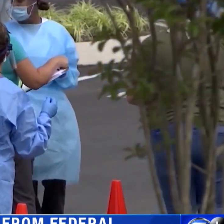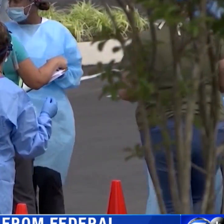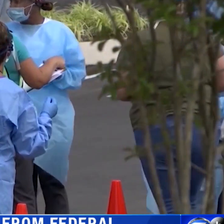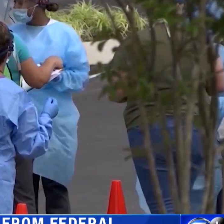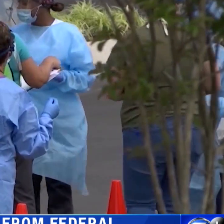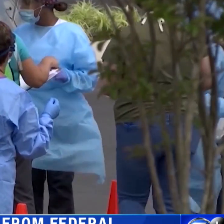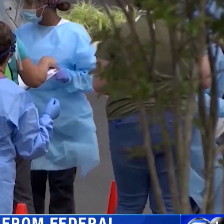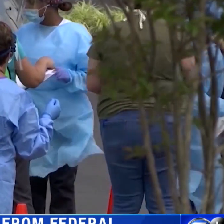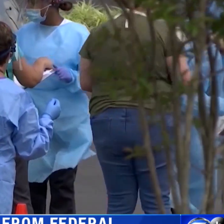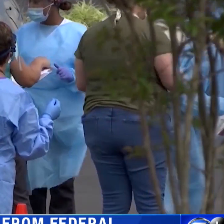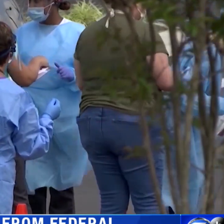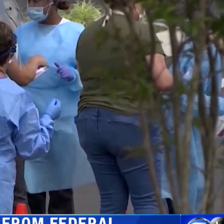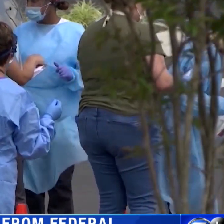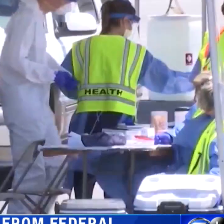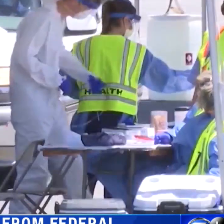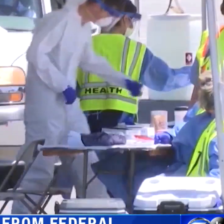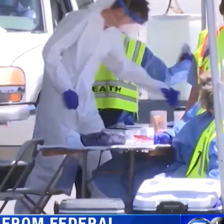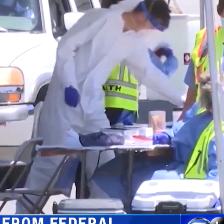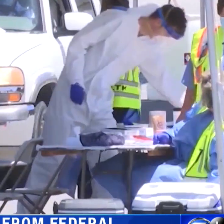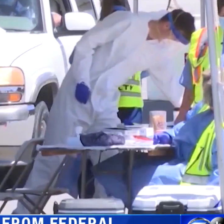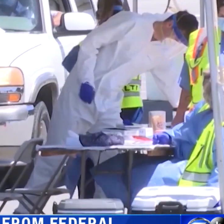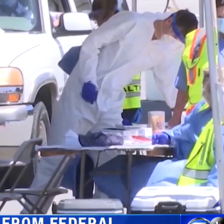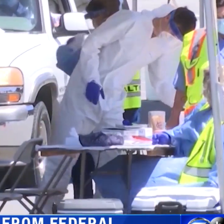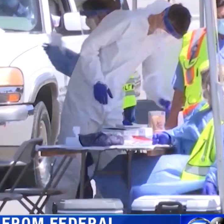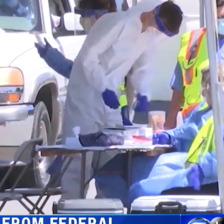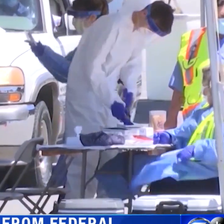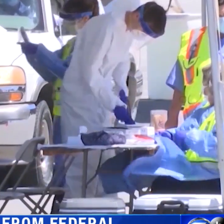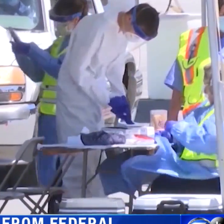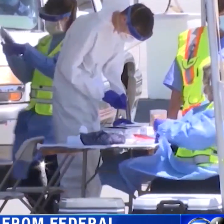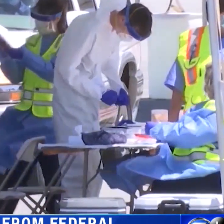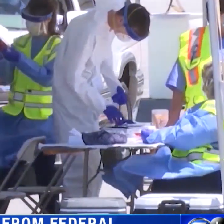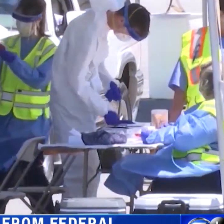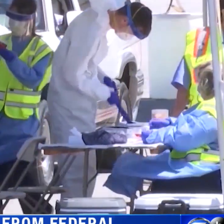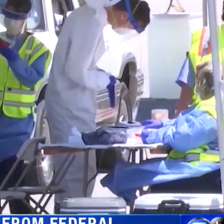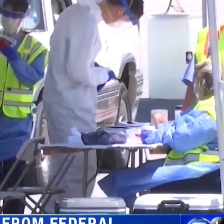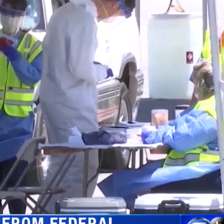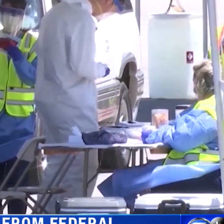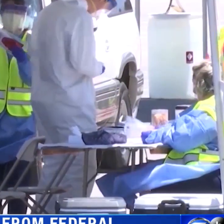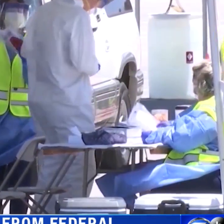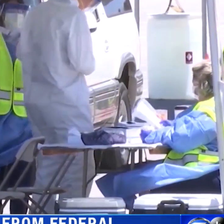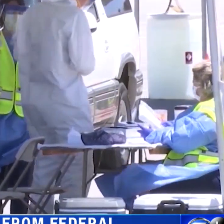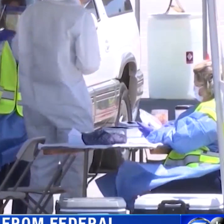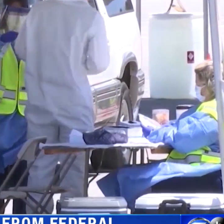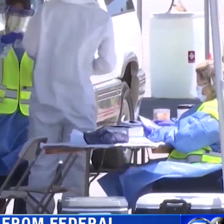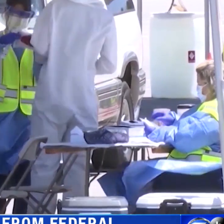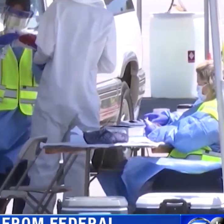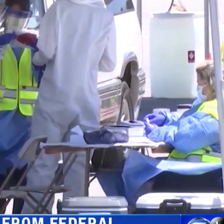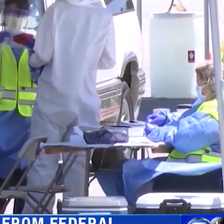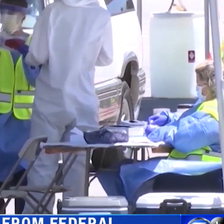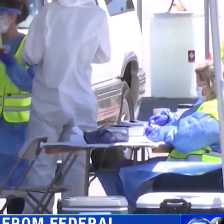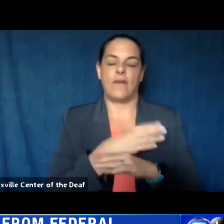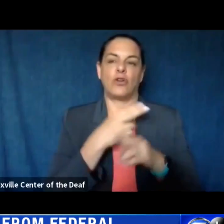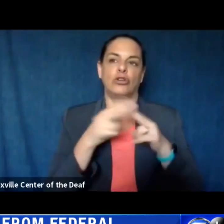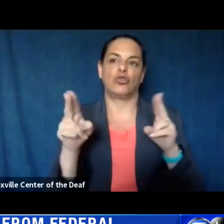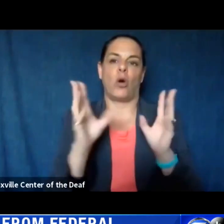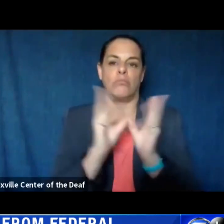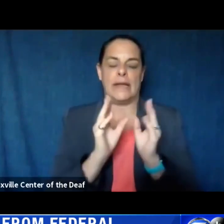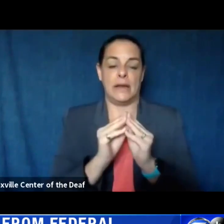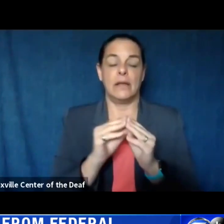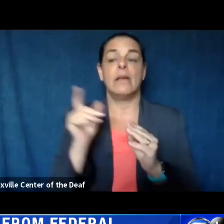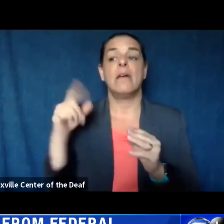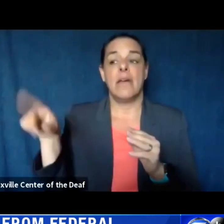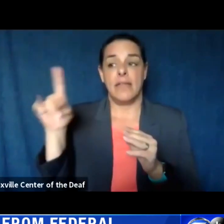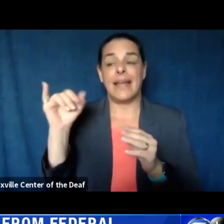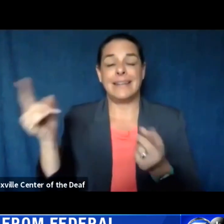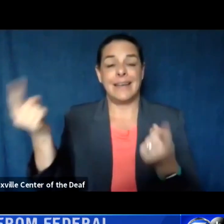morning. The health department saying they wanted to offer, quote, rapid support as the case count grows here in Knox County. They did